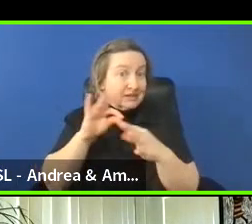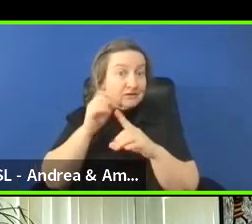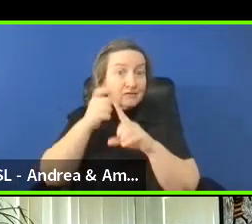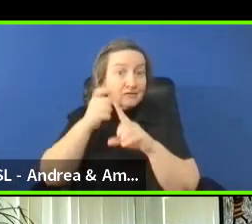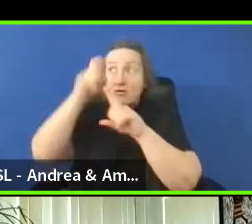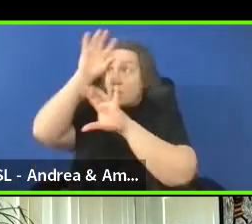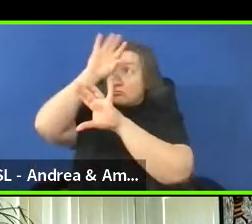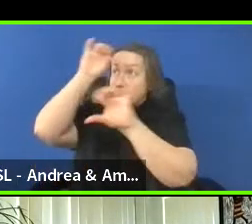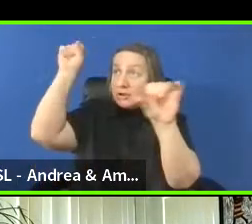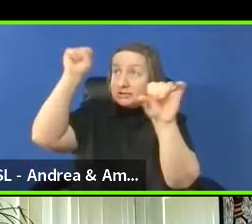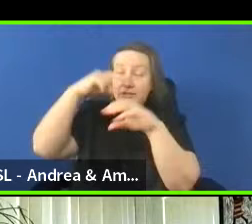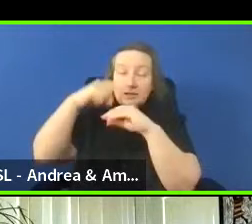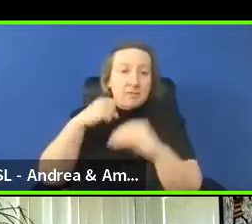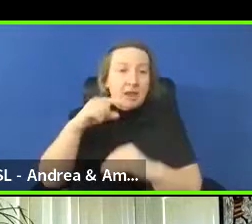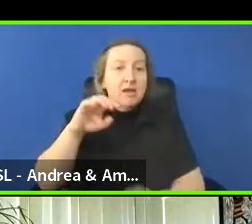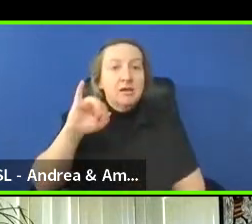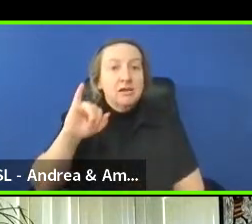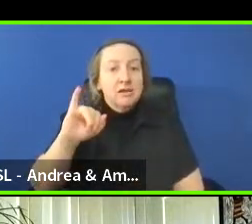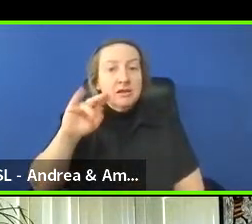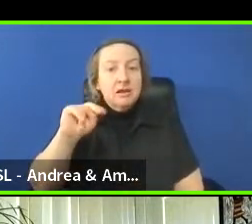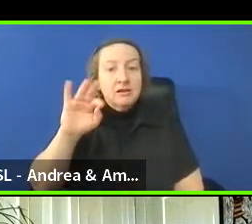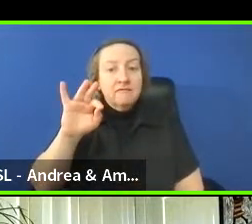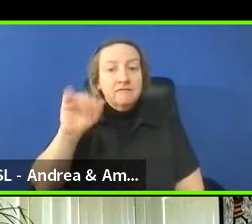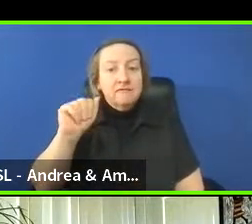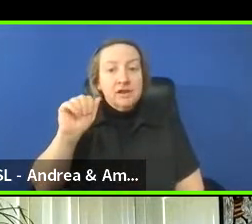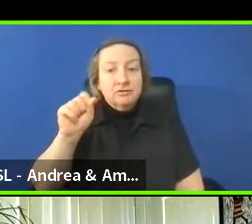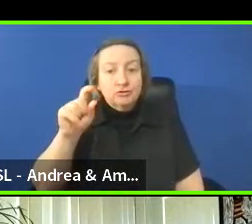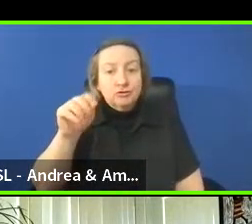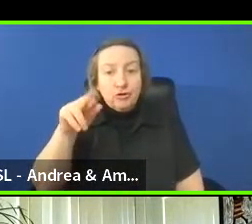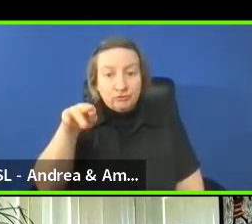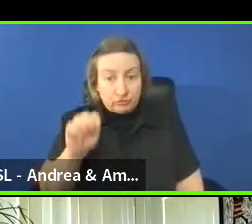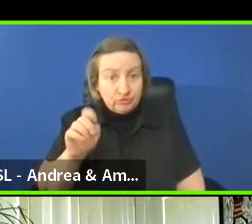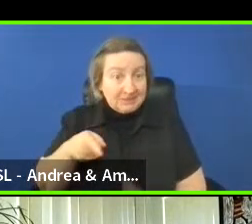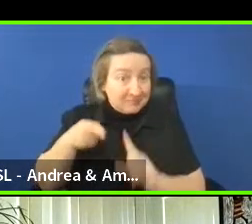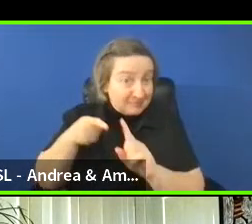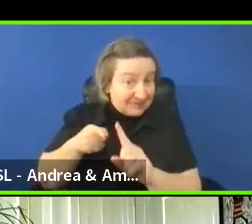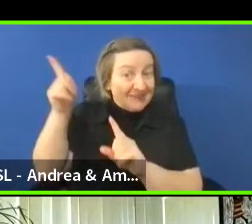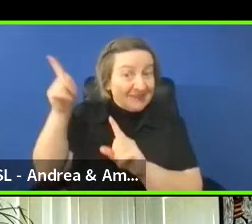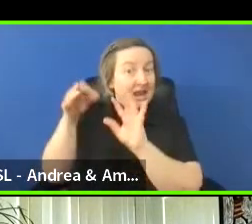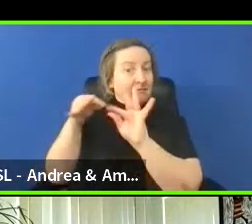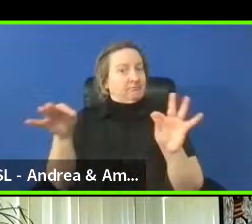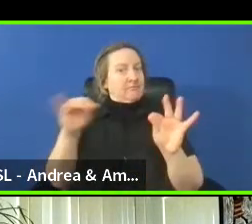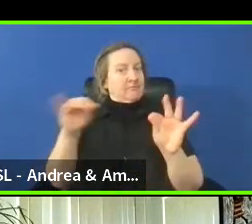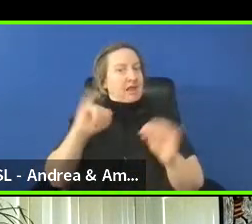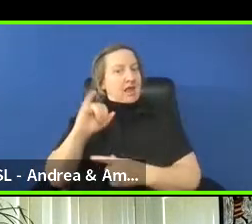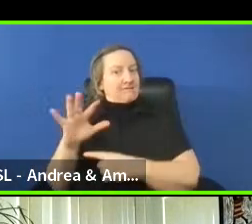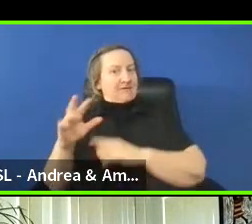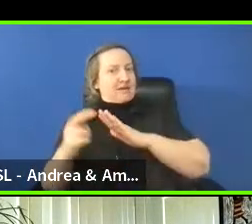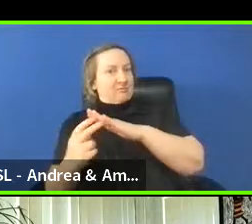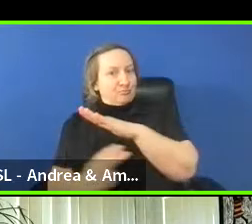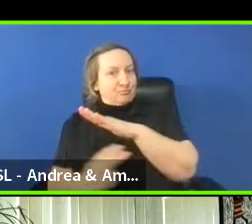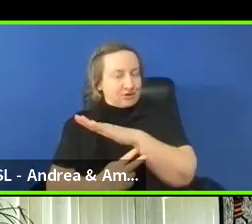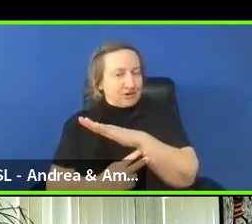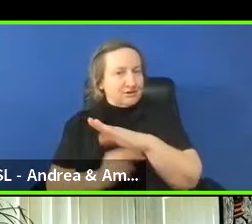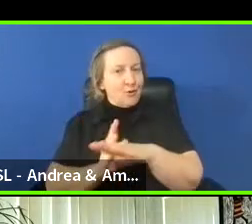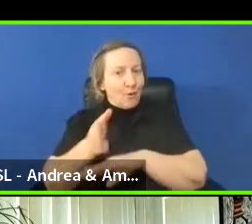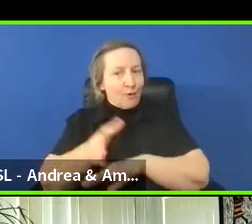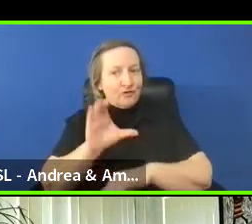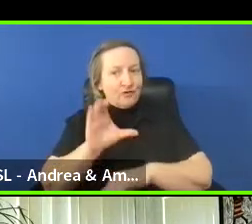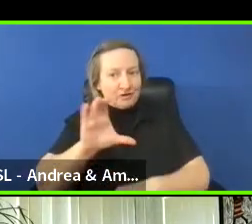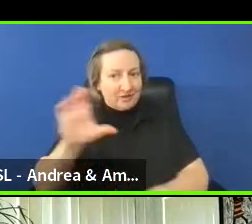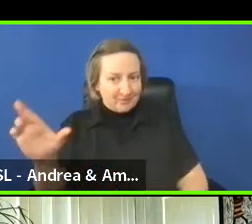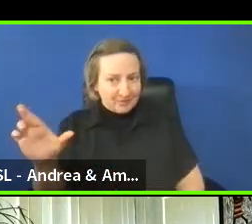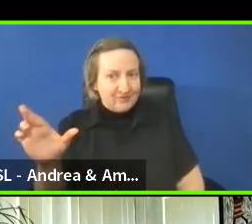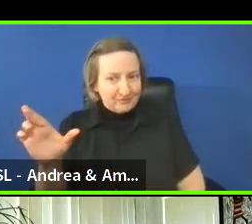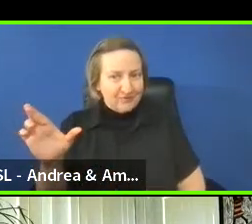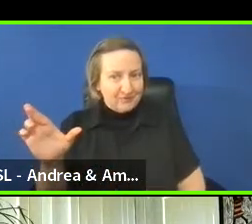on infrastructure, but he specifically mentioned the I-5 bridge over the Columbia River